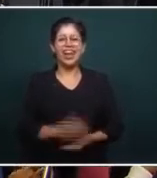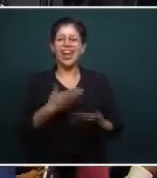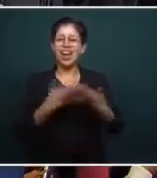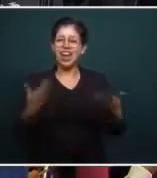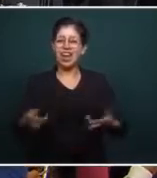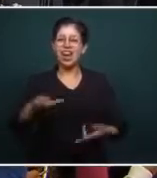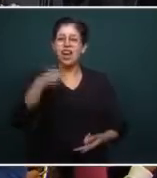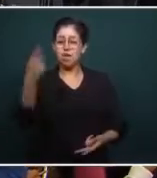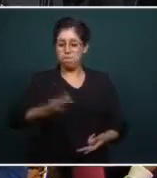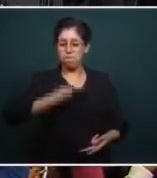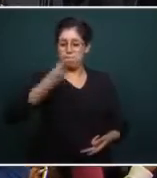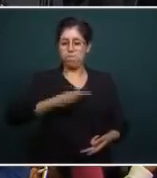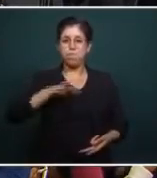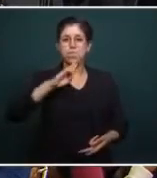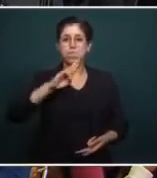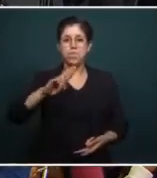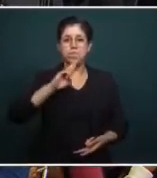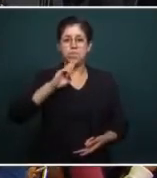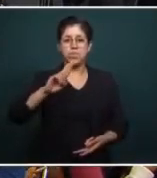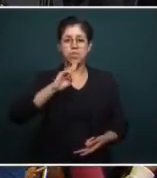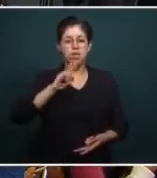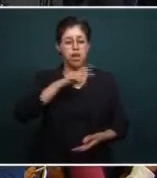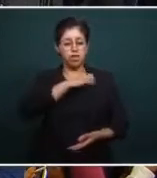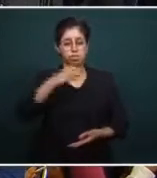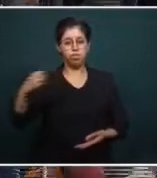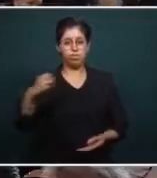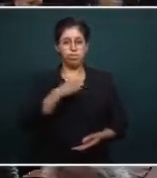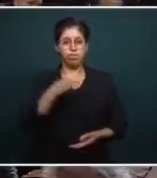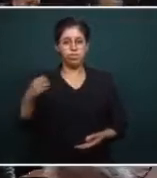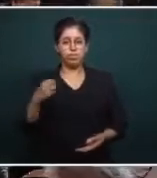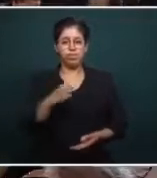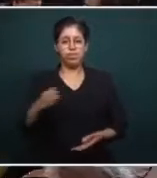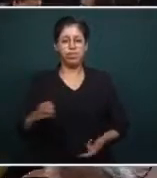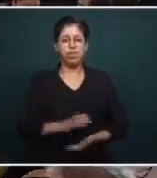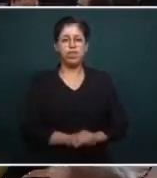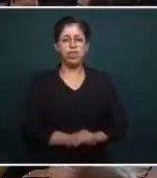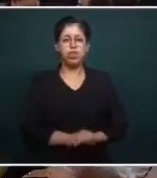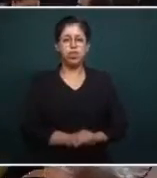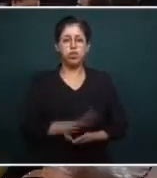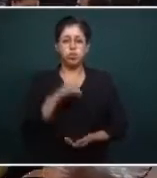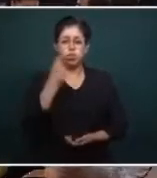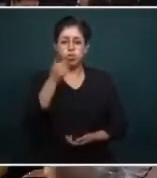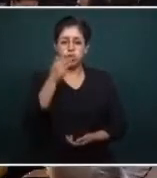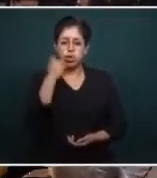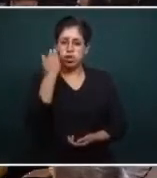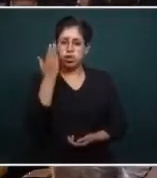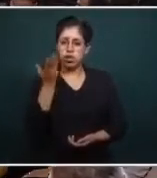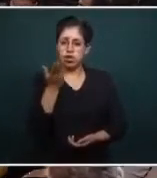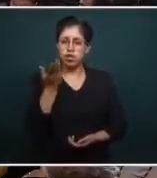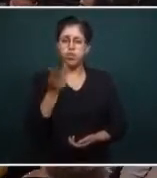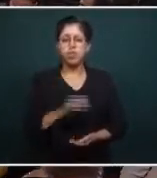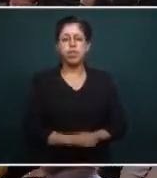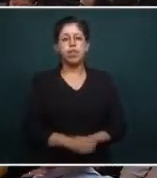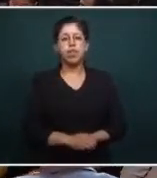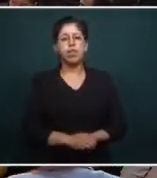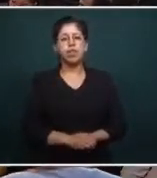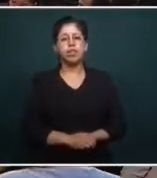answers. y nos organizamos. And we're going También to la propuesta es que sea